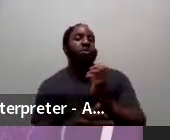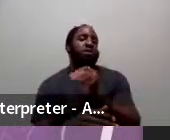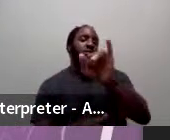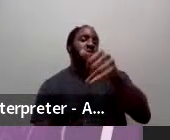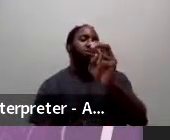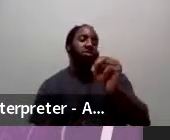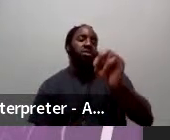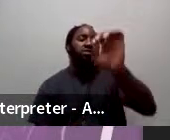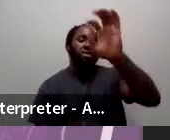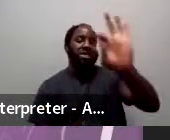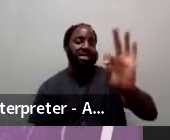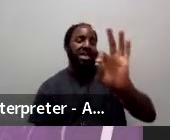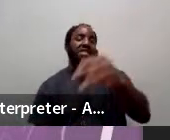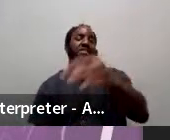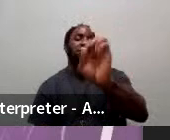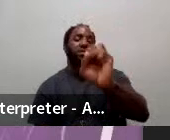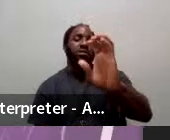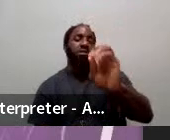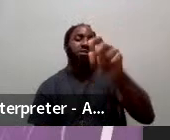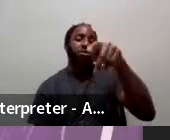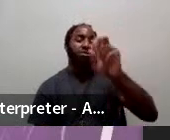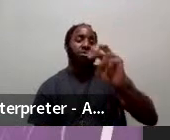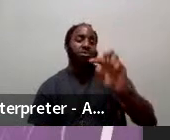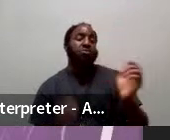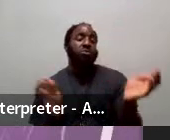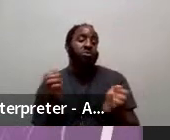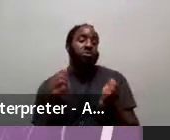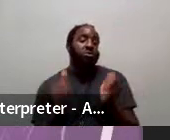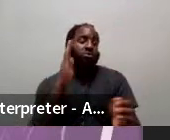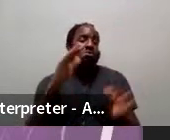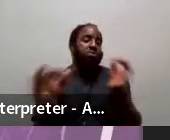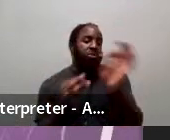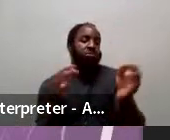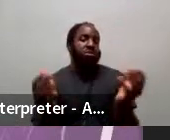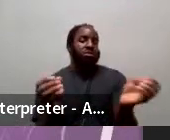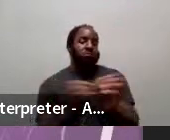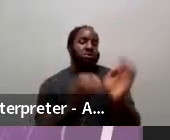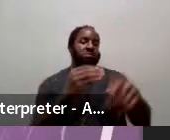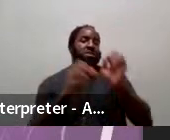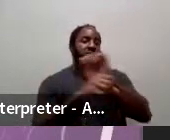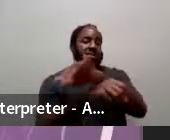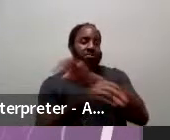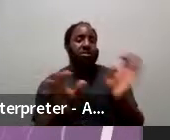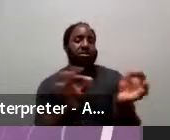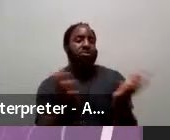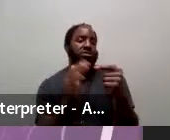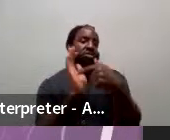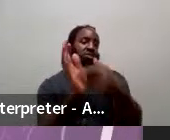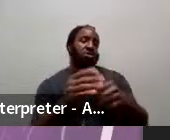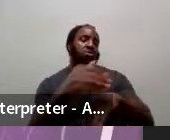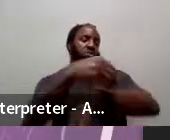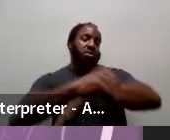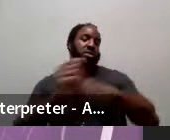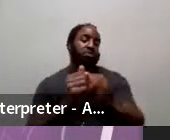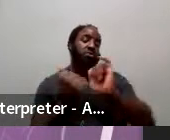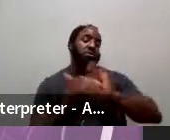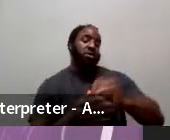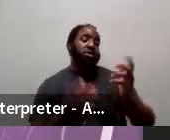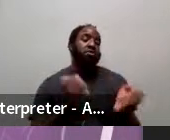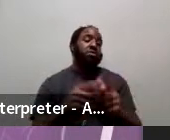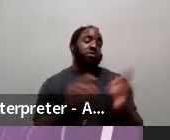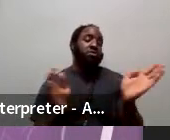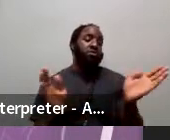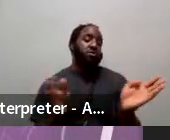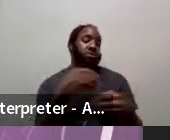about starting the process of understanding what the impacts of what is being shown tonight might be. And with that, I want to